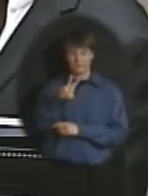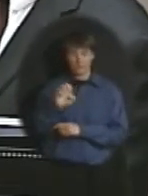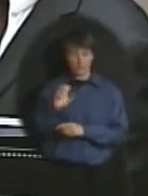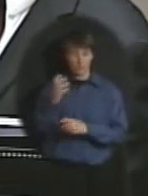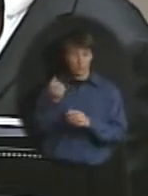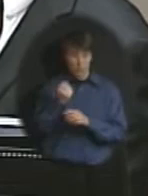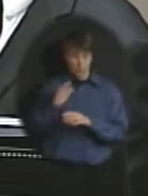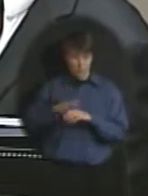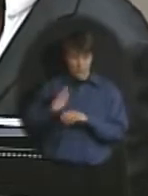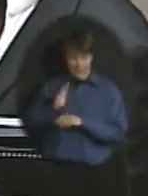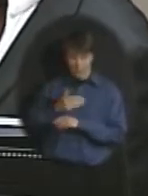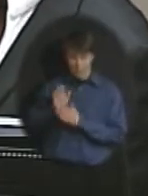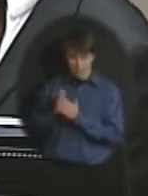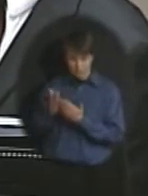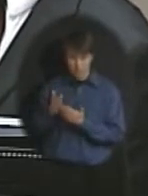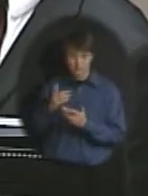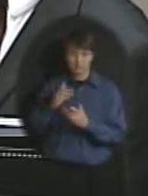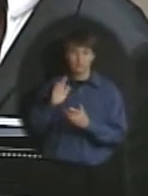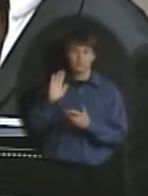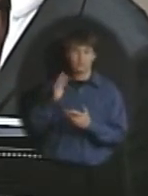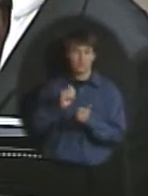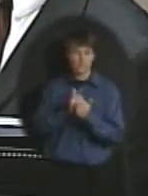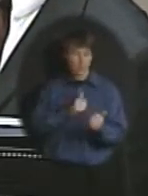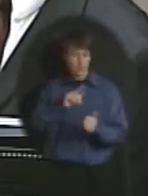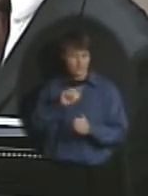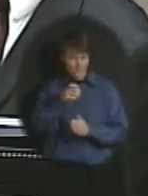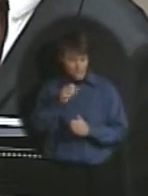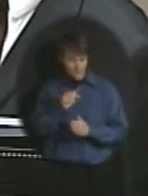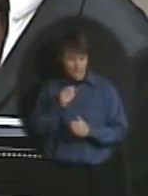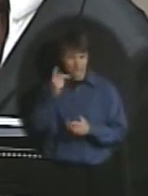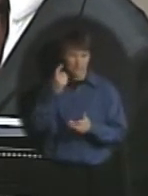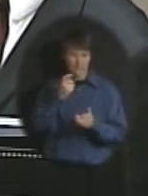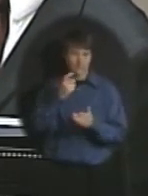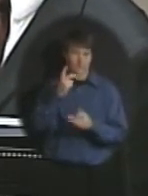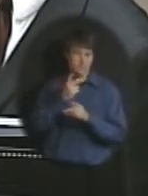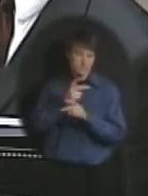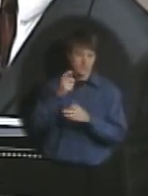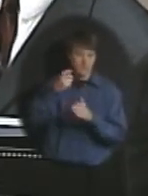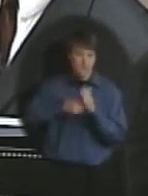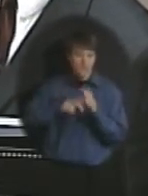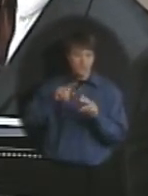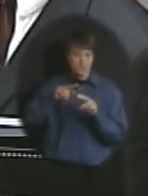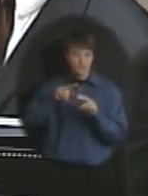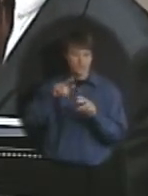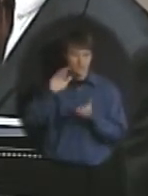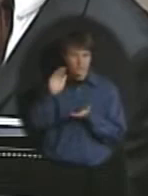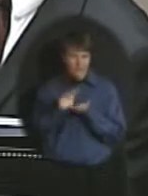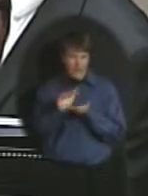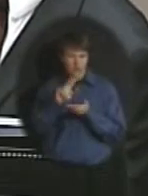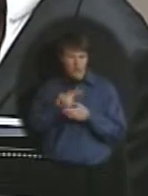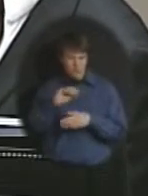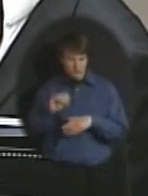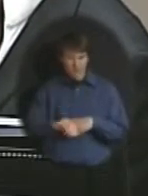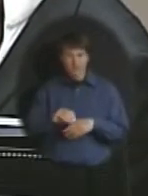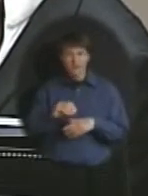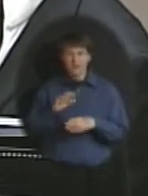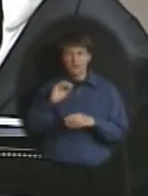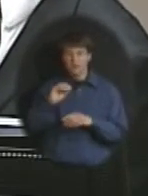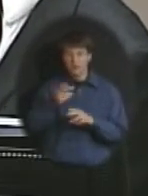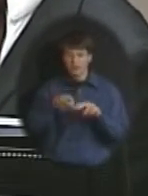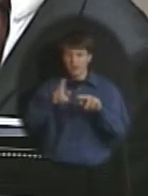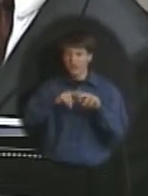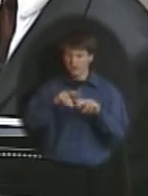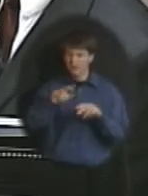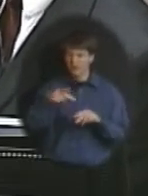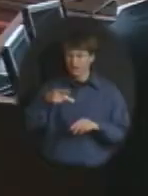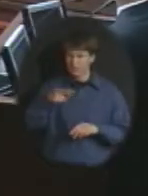self-insured, avoids those taxes, keeps that cost down about 2% from, and gets us a zero increase on our premiums.